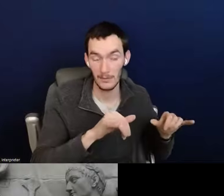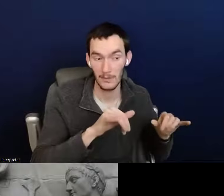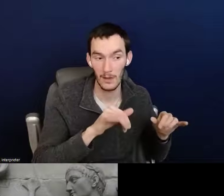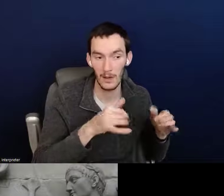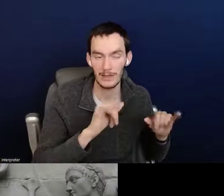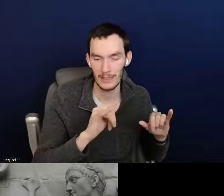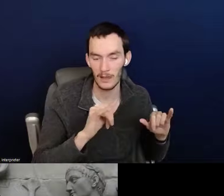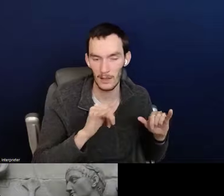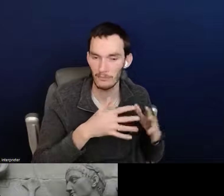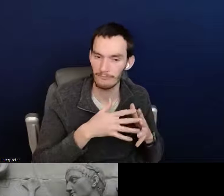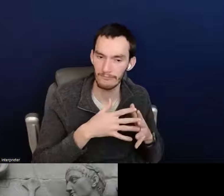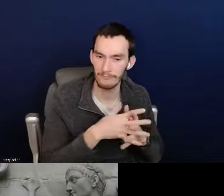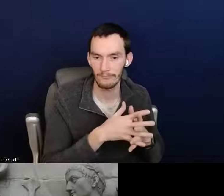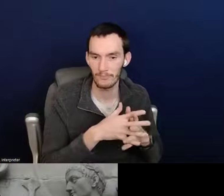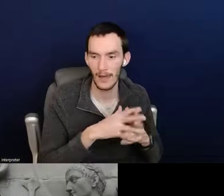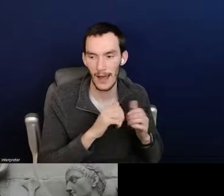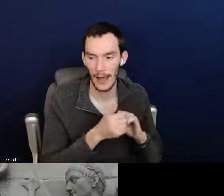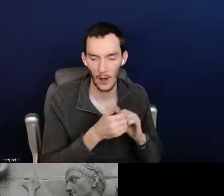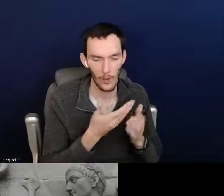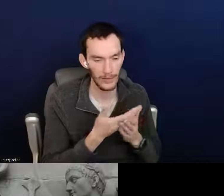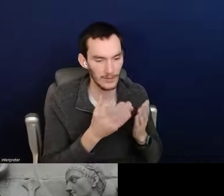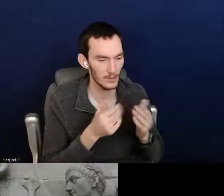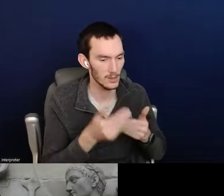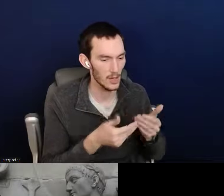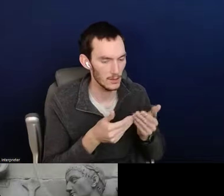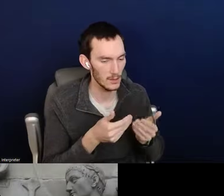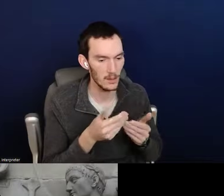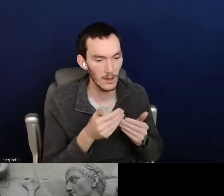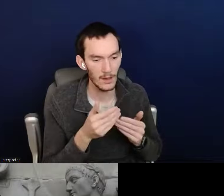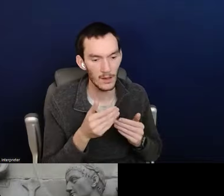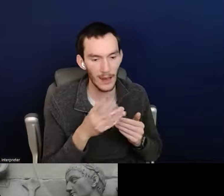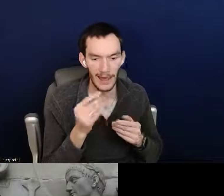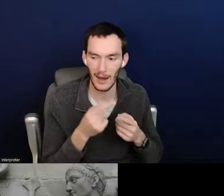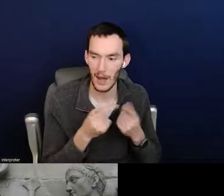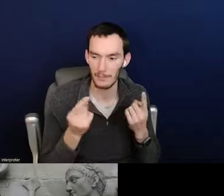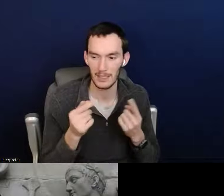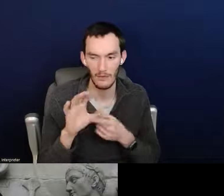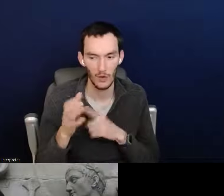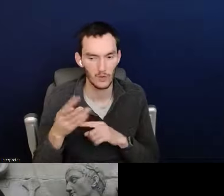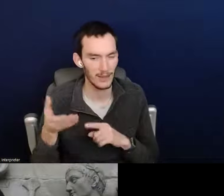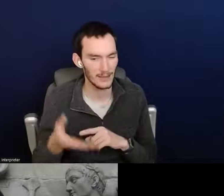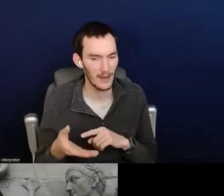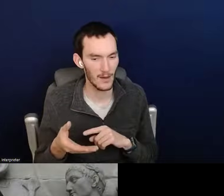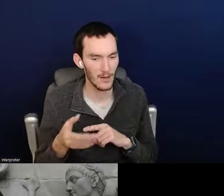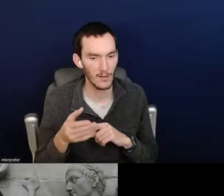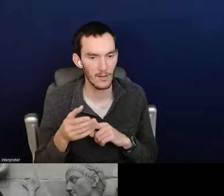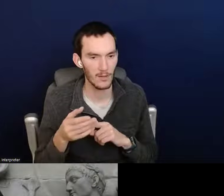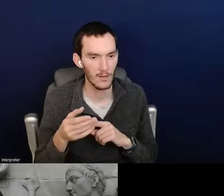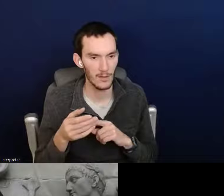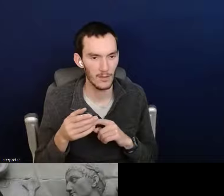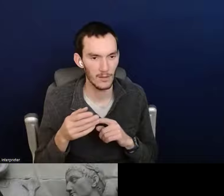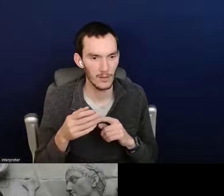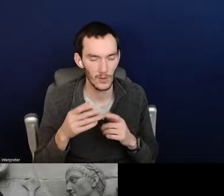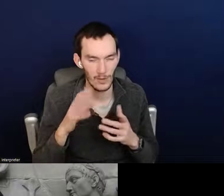still very much the ways in which things are done, and that are counter to the culture that is there, like on the ground. So there's always